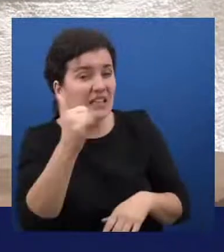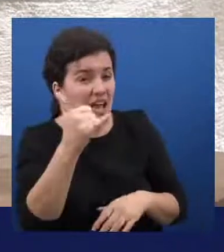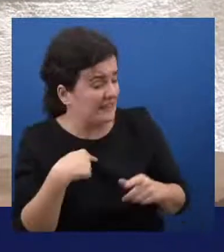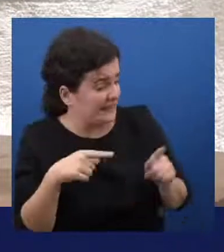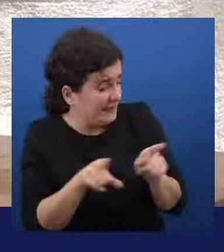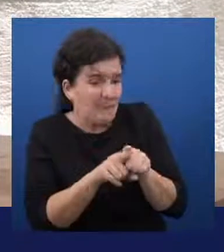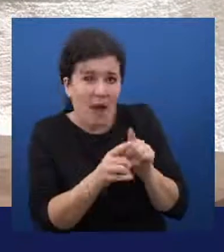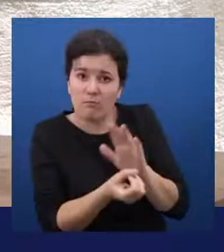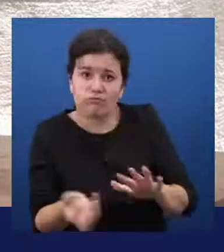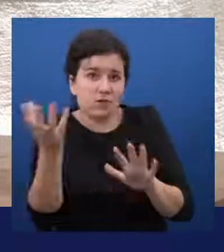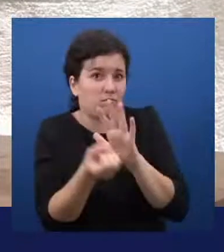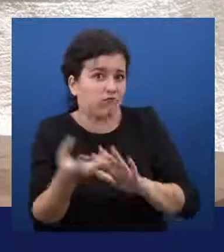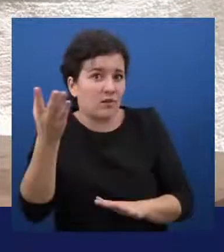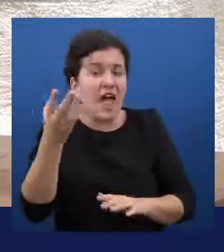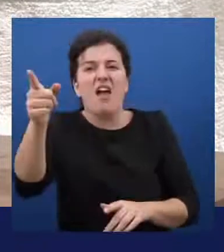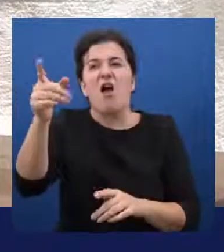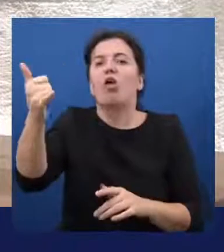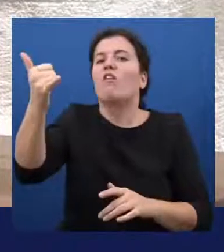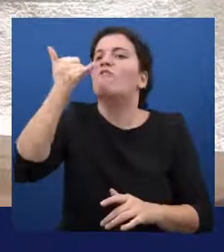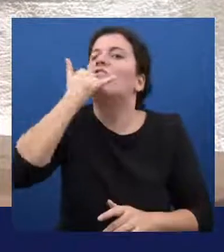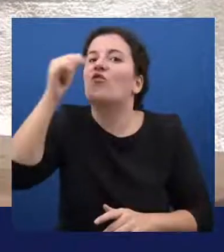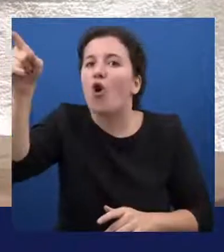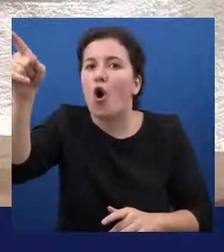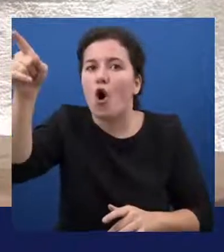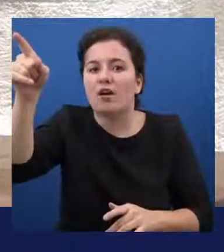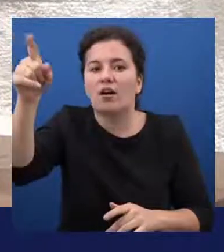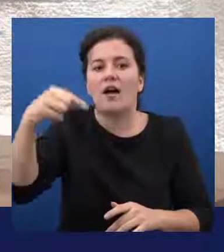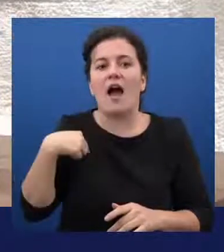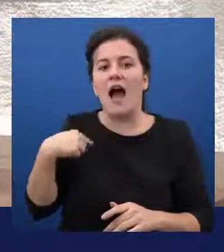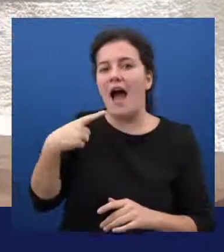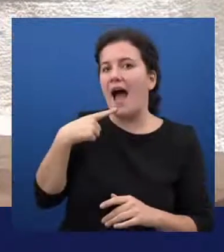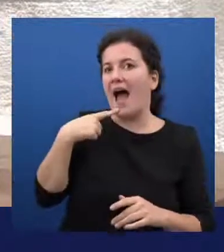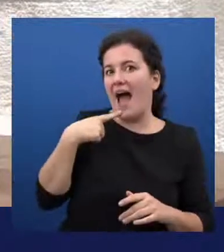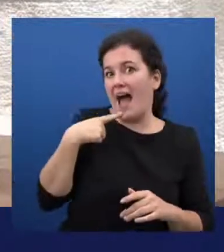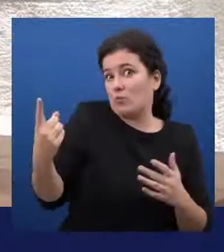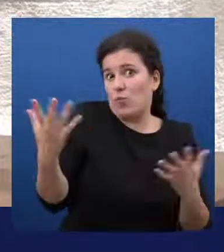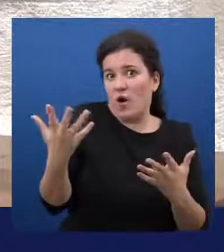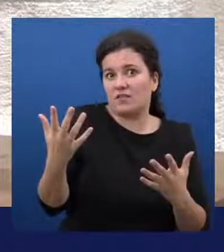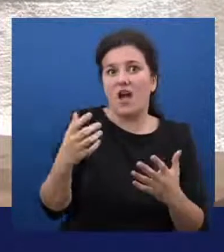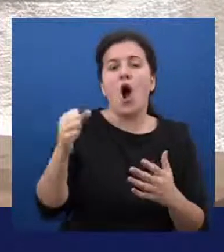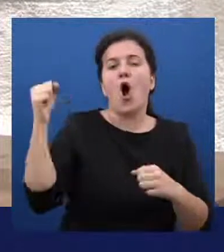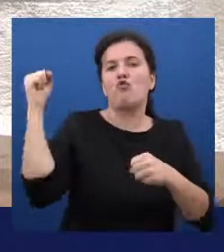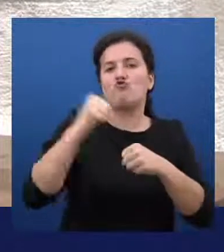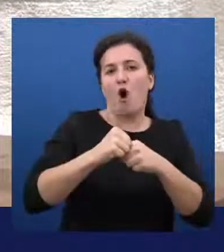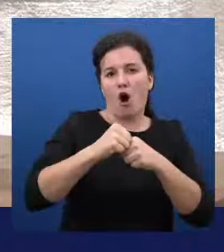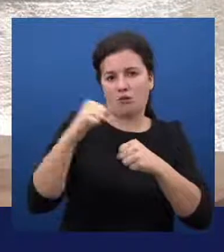can call to trigger the training cycle on this custom computer vision service?